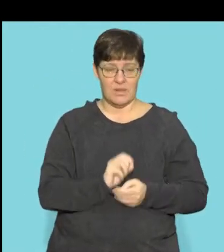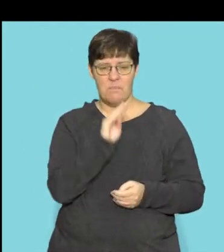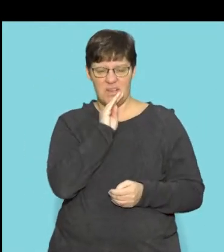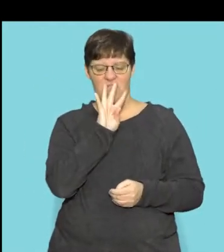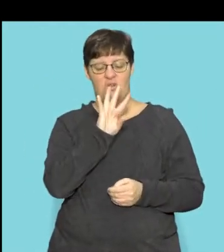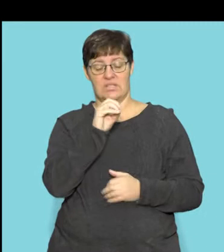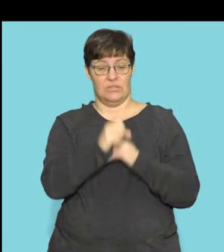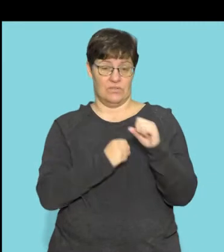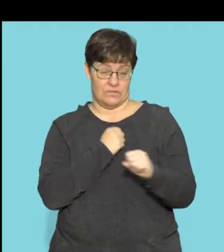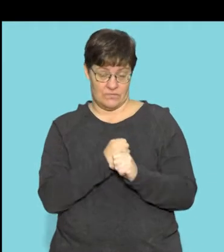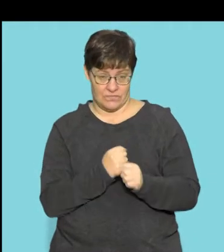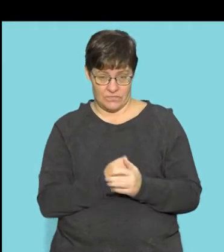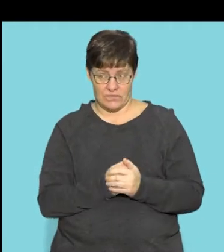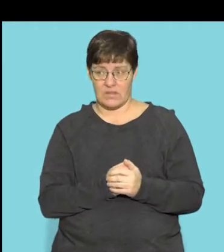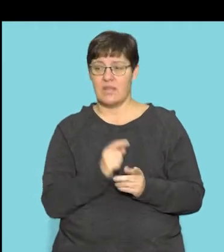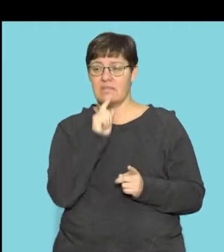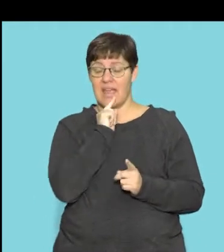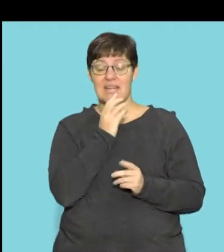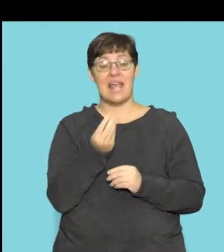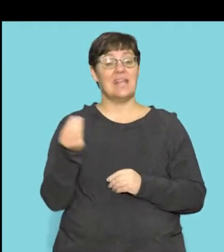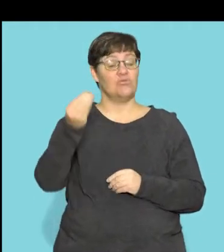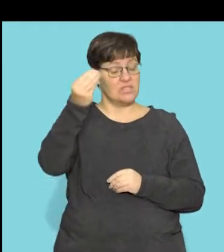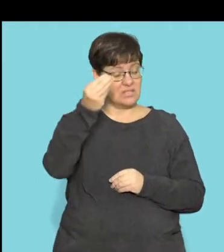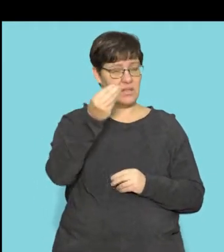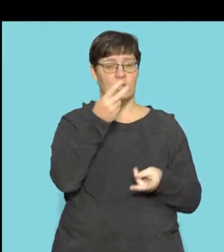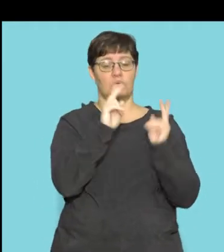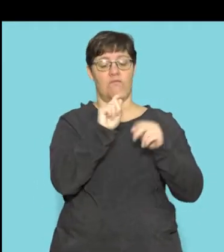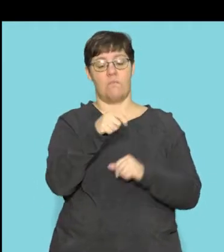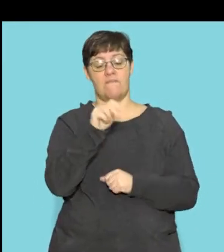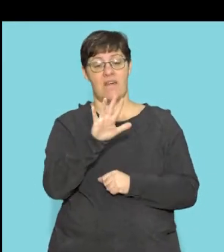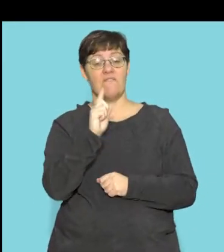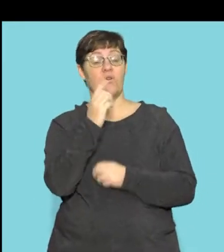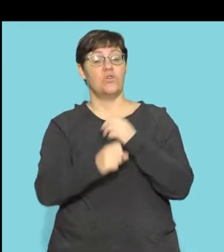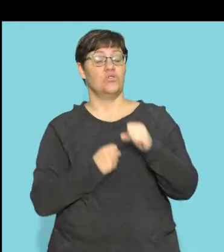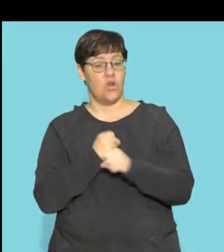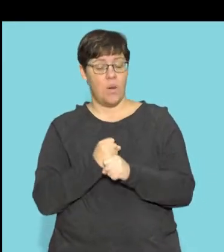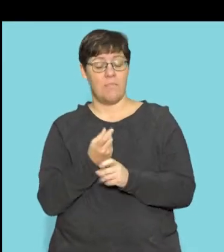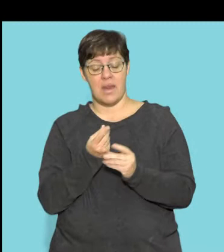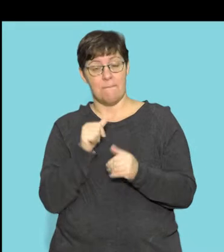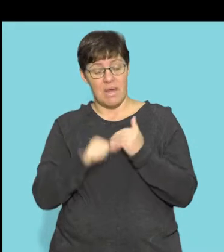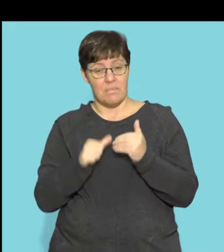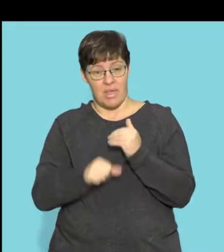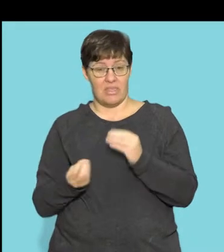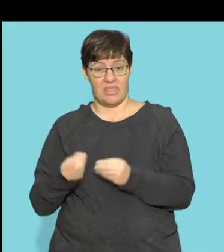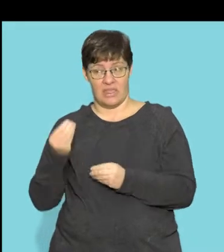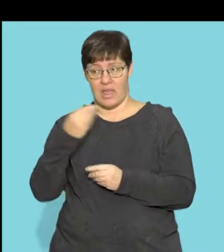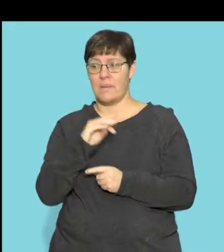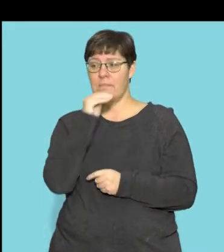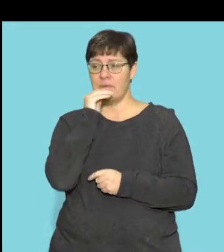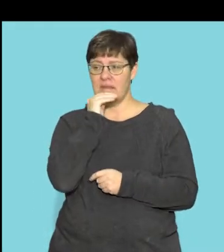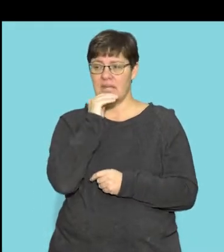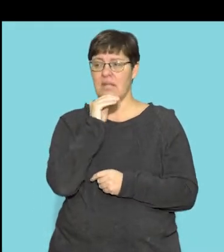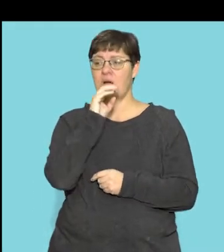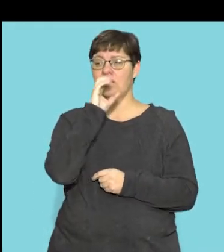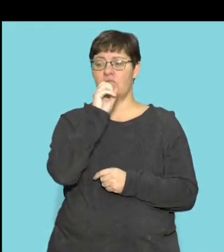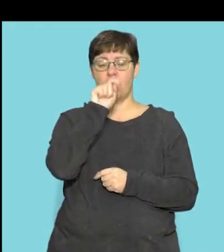then the interest is 12% per annum, compounded monthly, which is the same as 0.125 over 12,